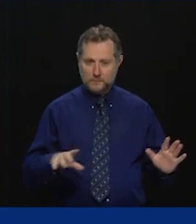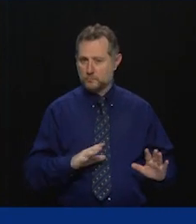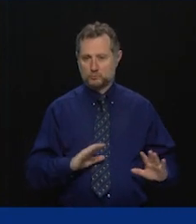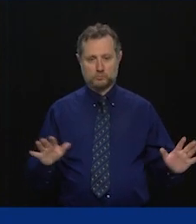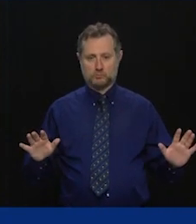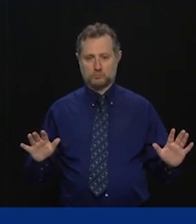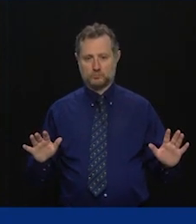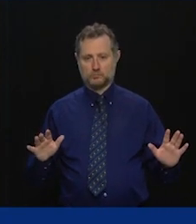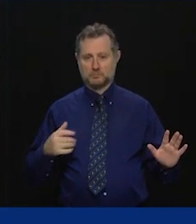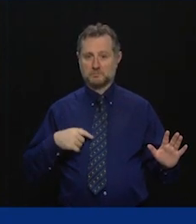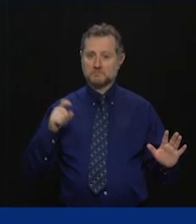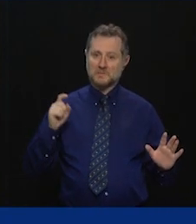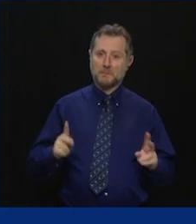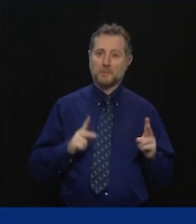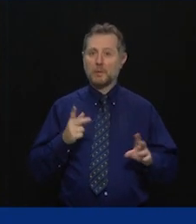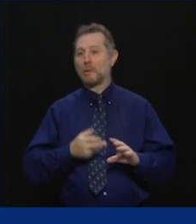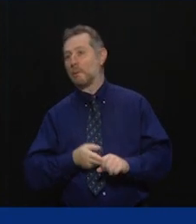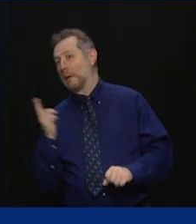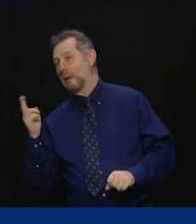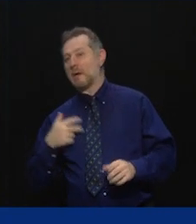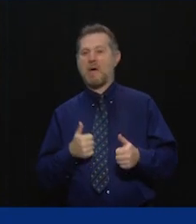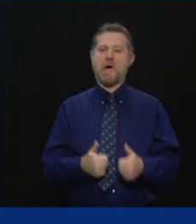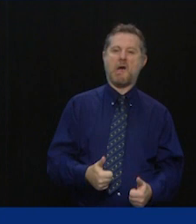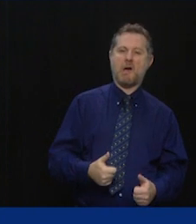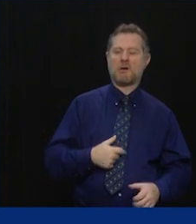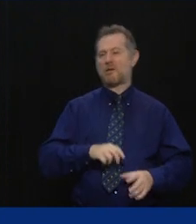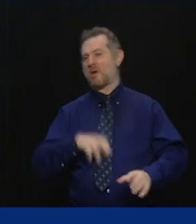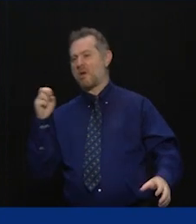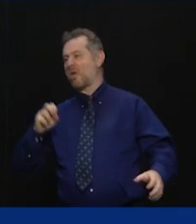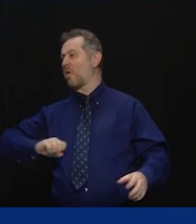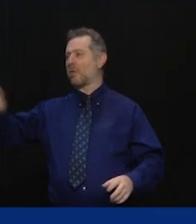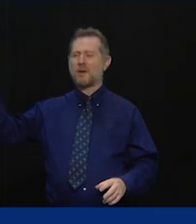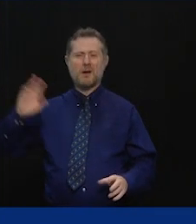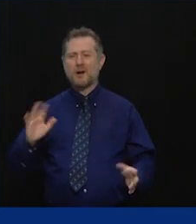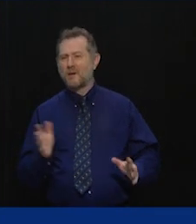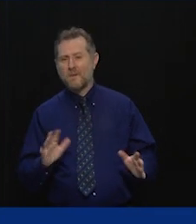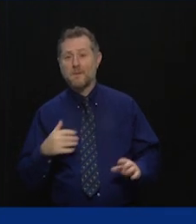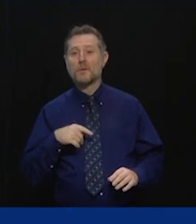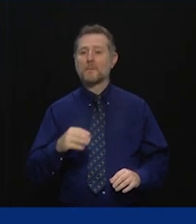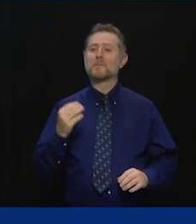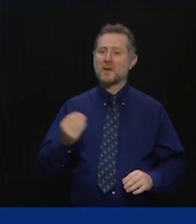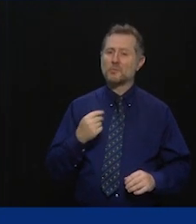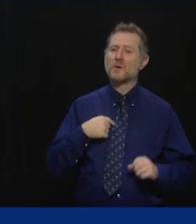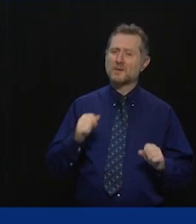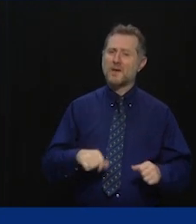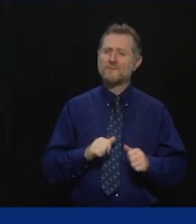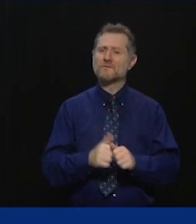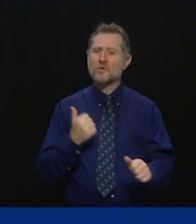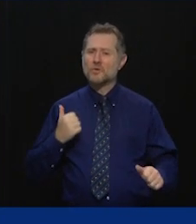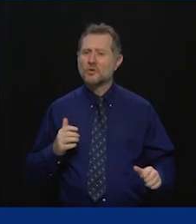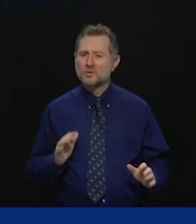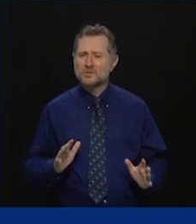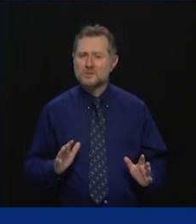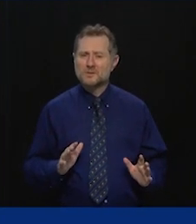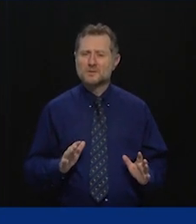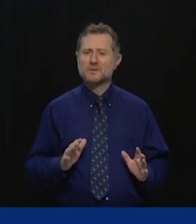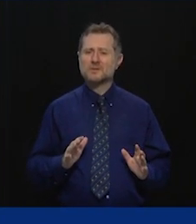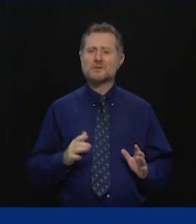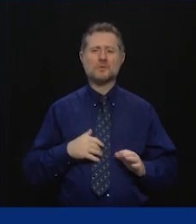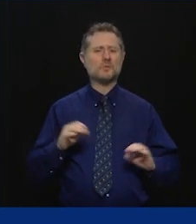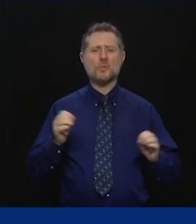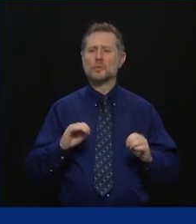happen. What is looming for Monday is completely avoidable, and there's no